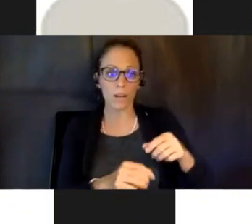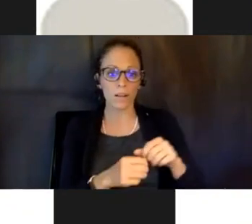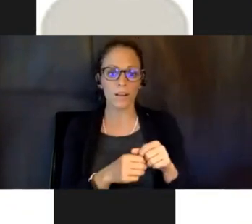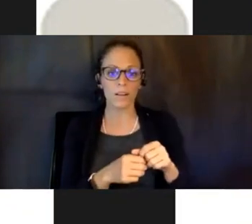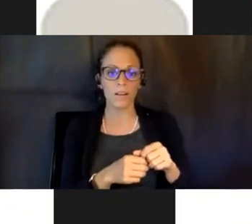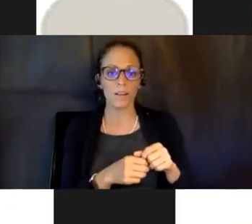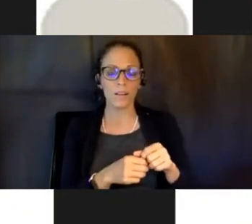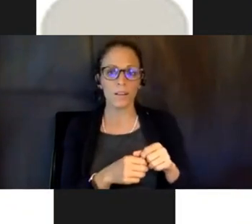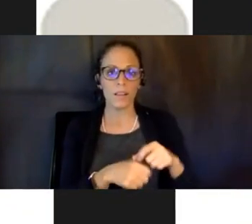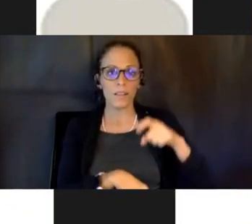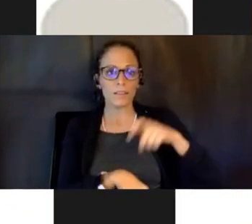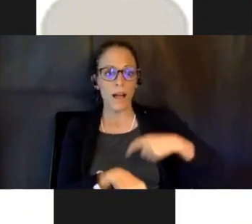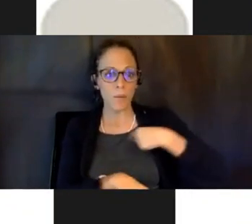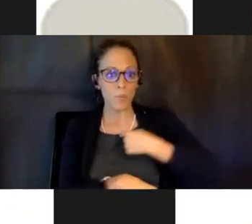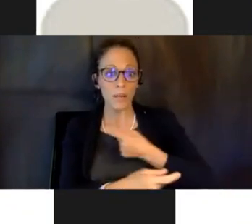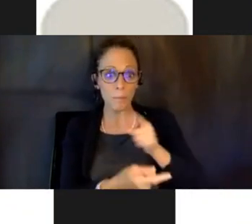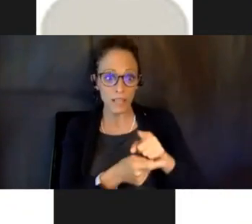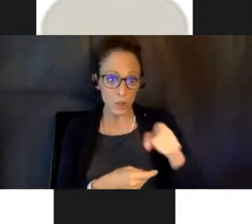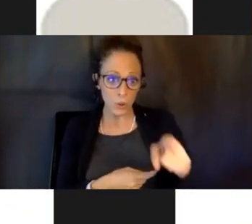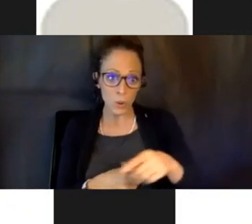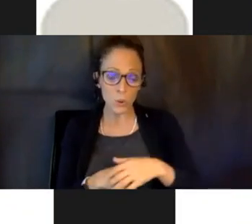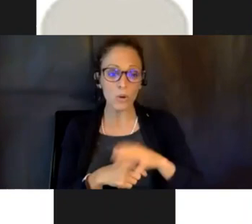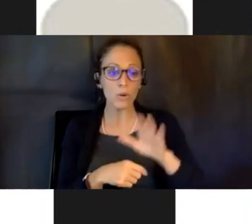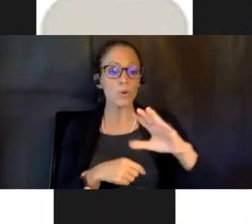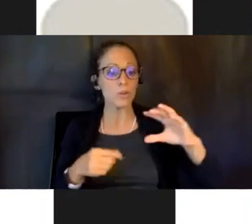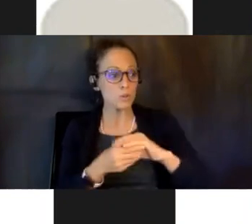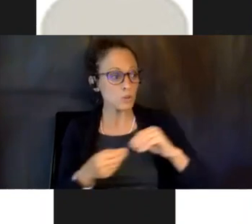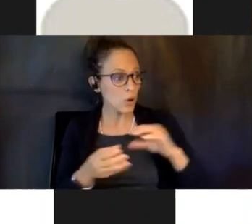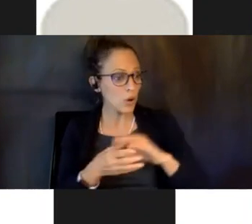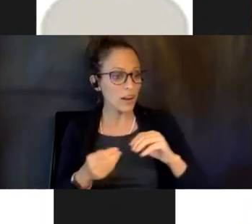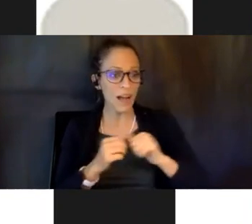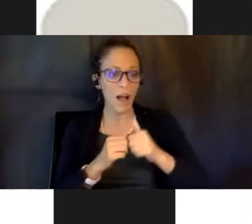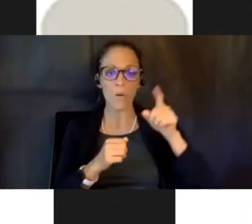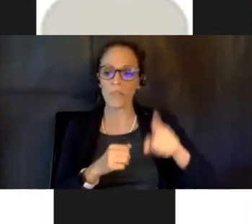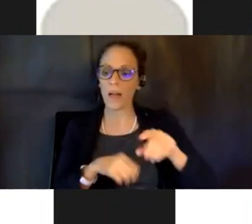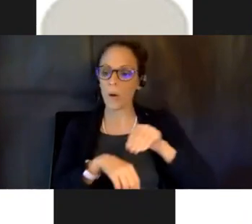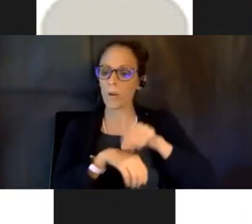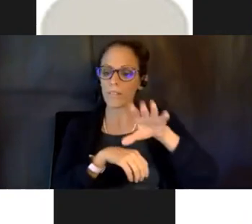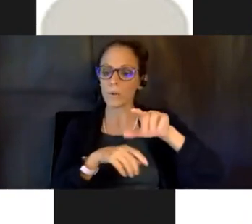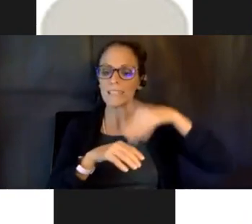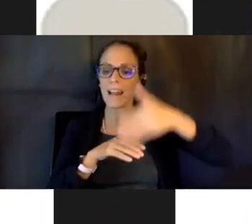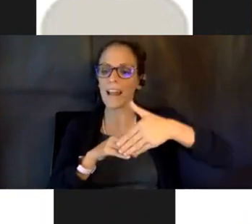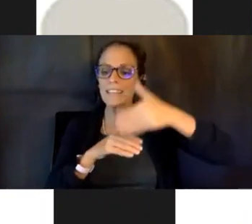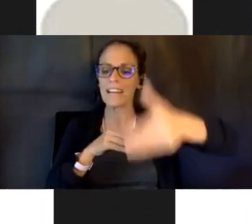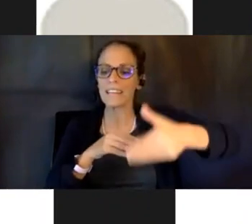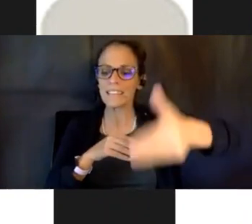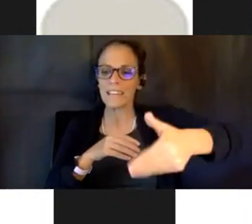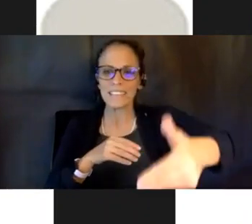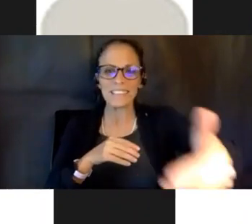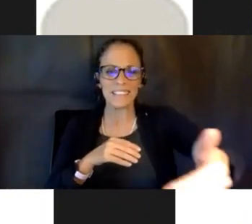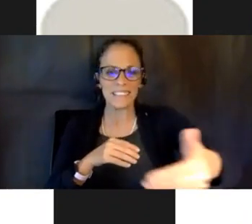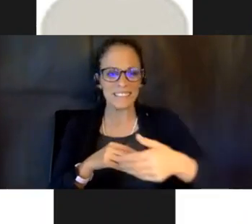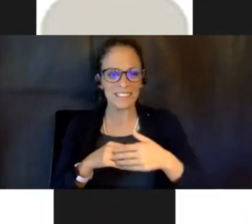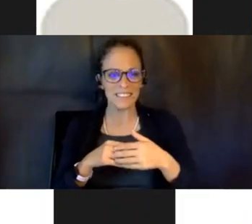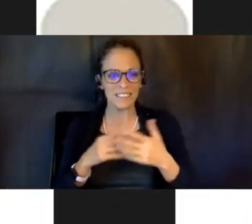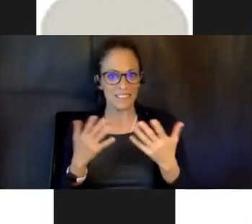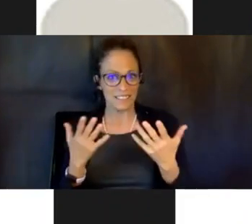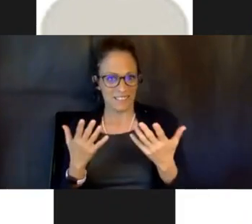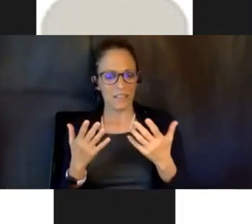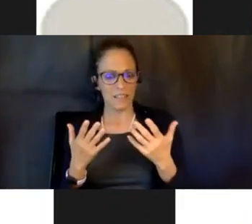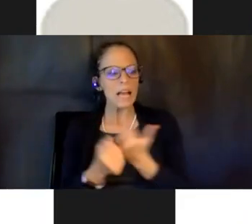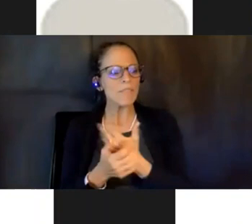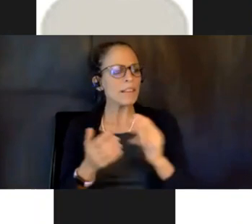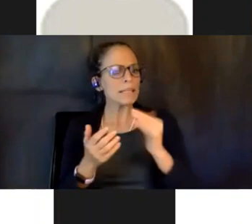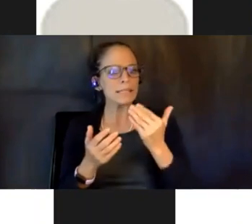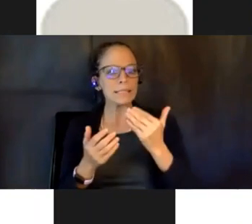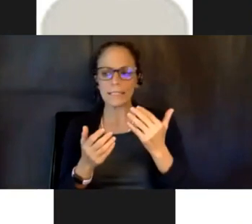stories shapes what's happening next, that you were telling a story about your family and all of these things kind of rush in to fill that